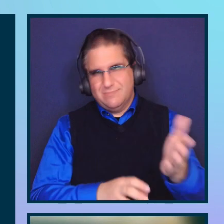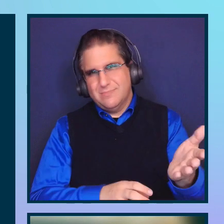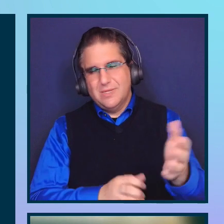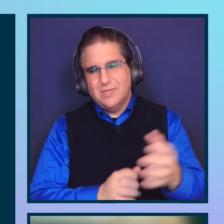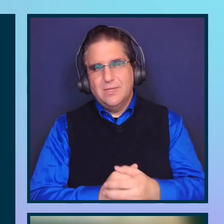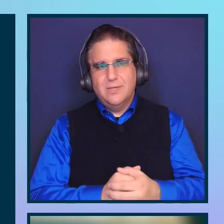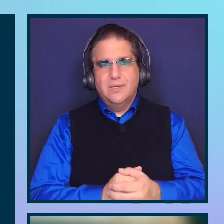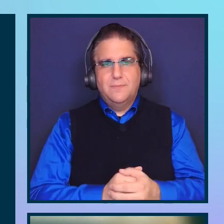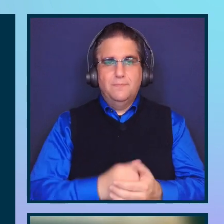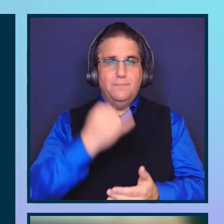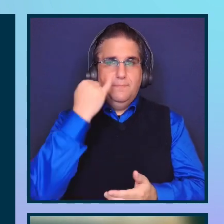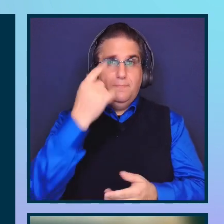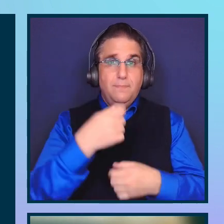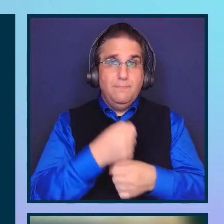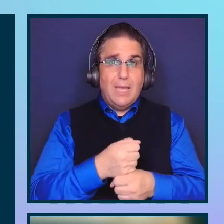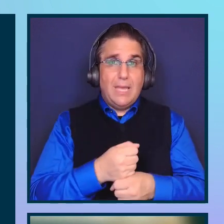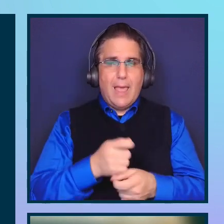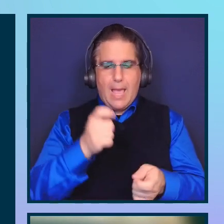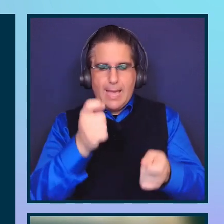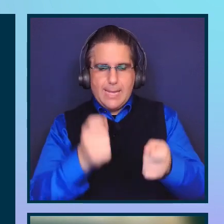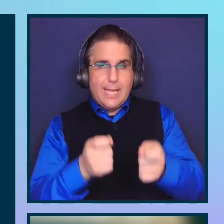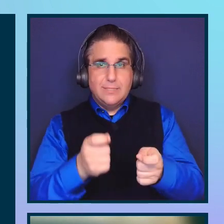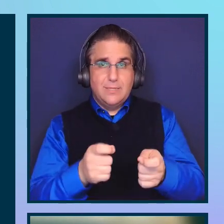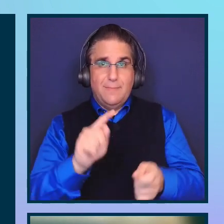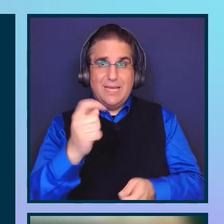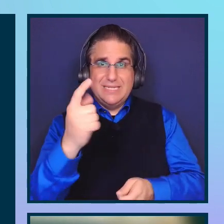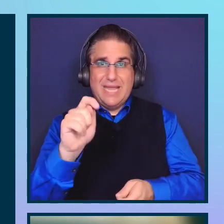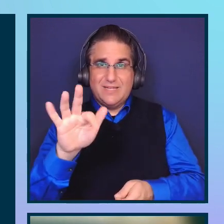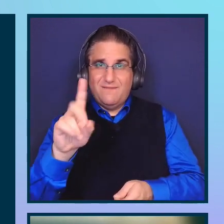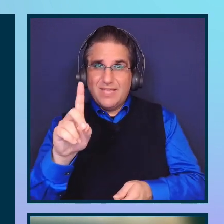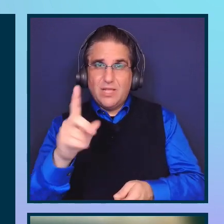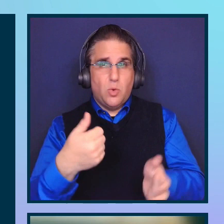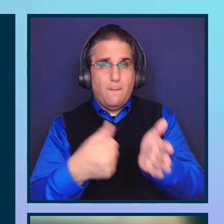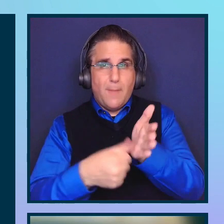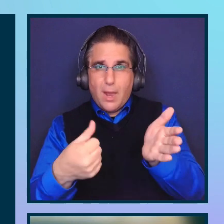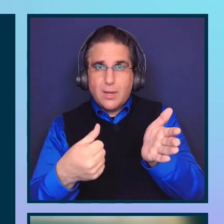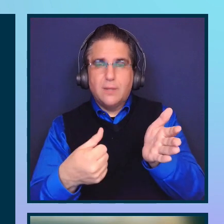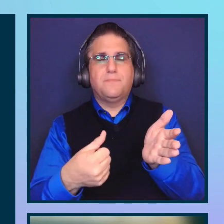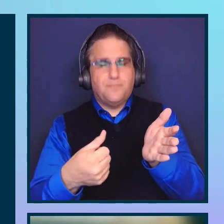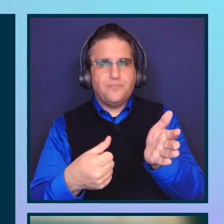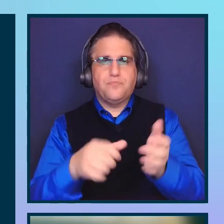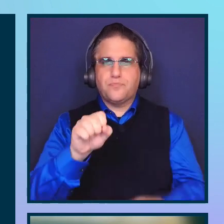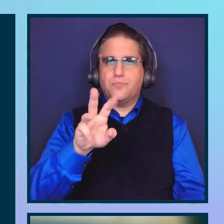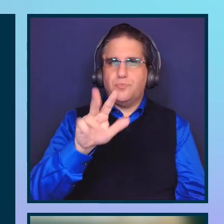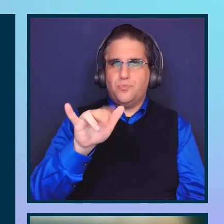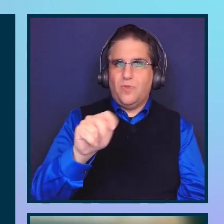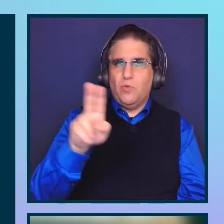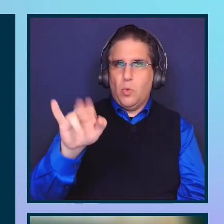a custom text field or a button, SwiftUI will handle creating the action for